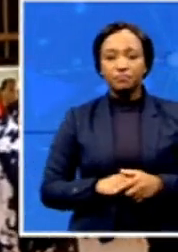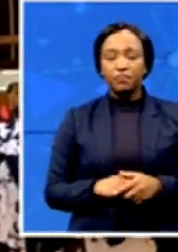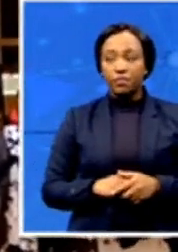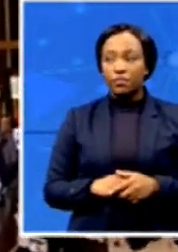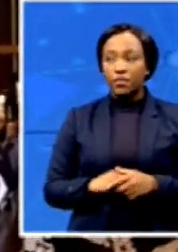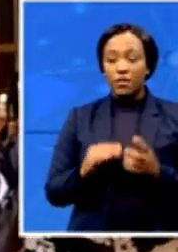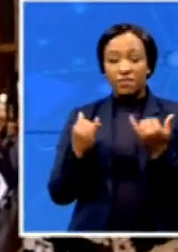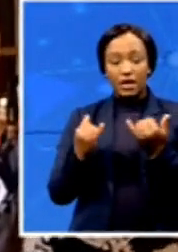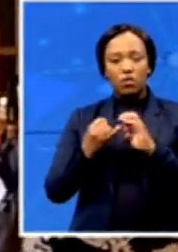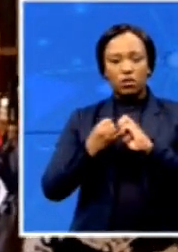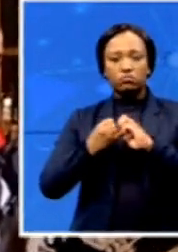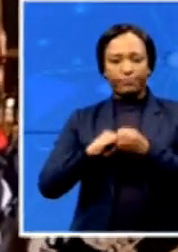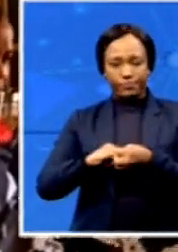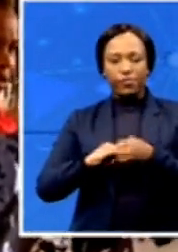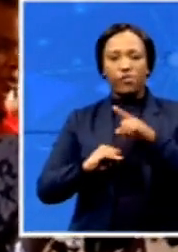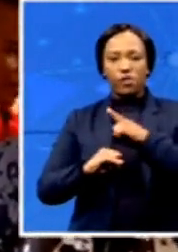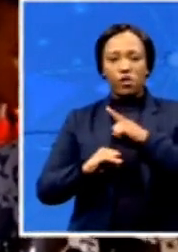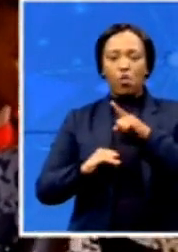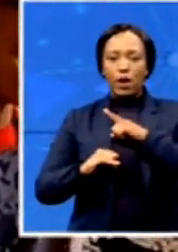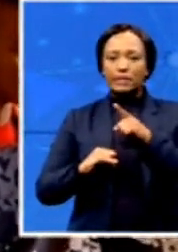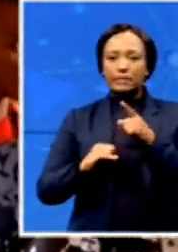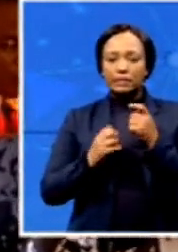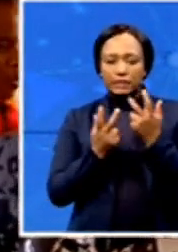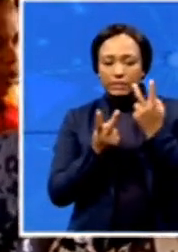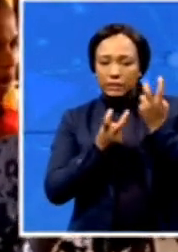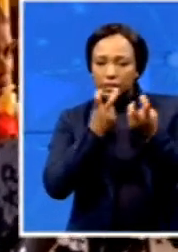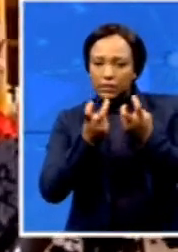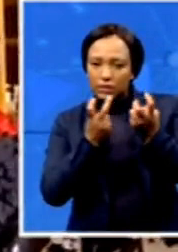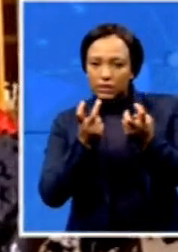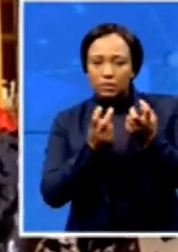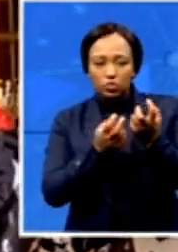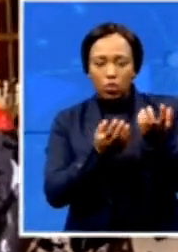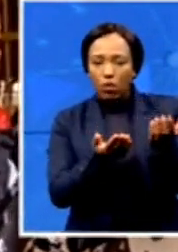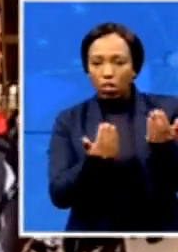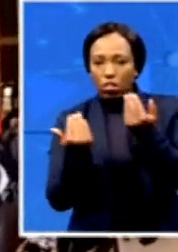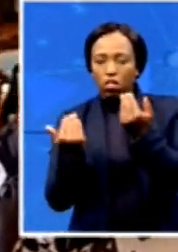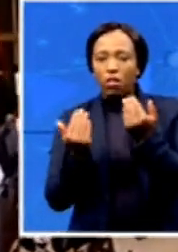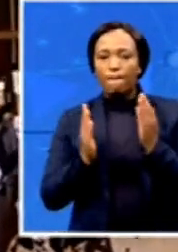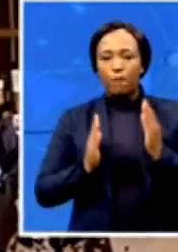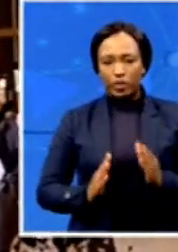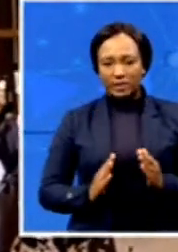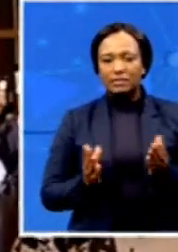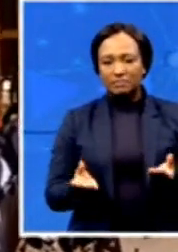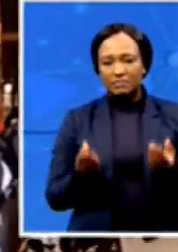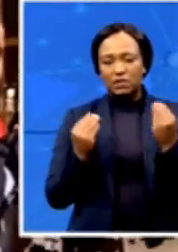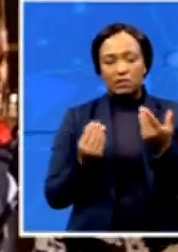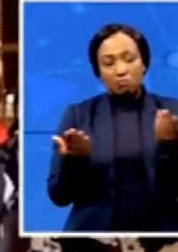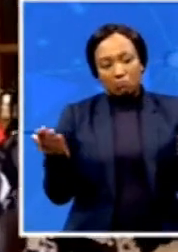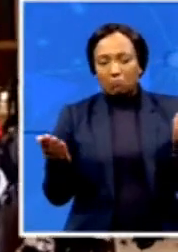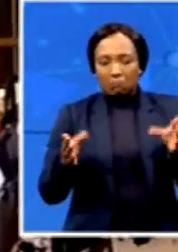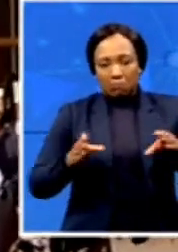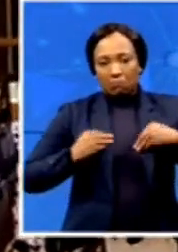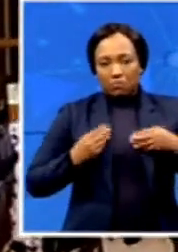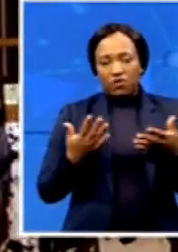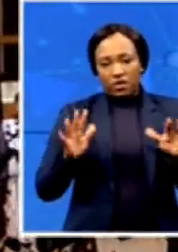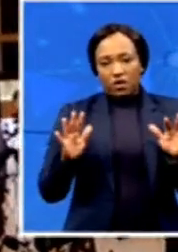to surface the bodies of those people, because they do believe now they've already accepted that the six remaining are